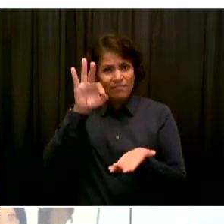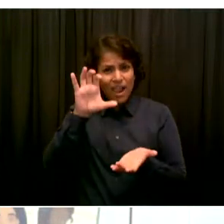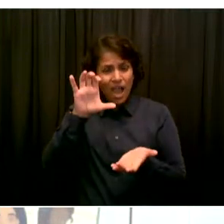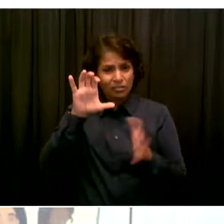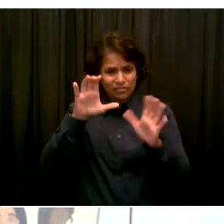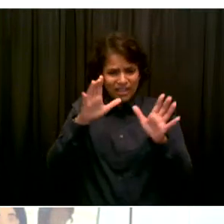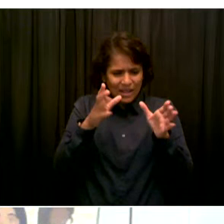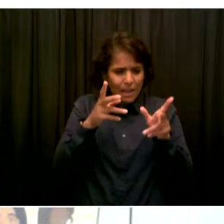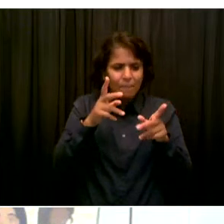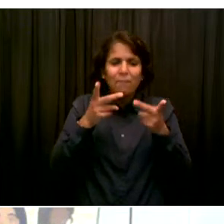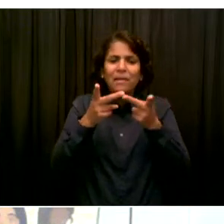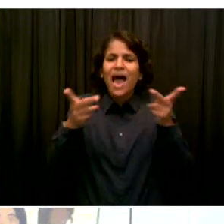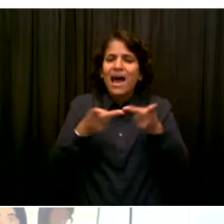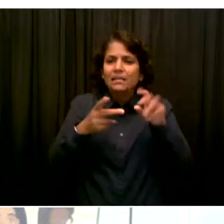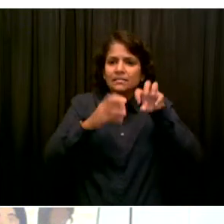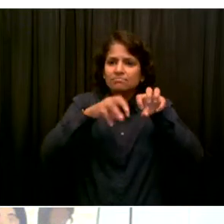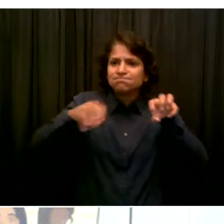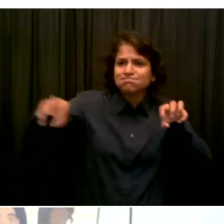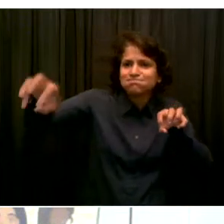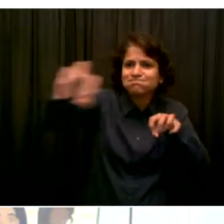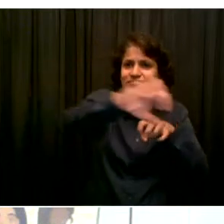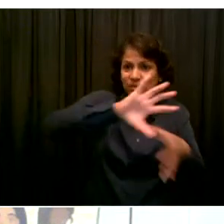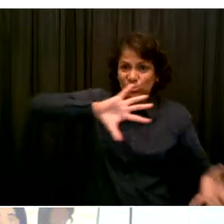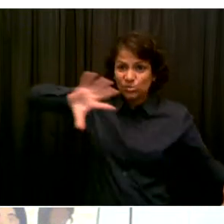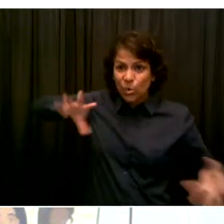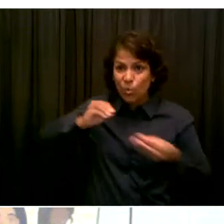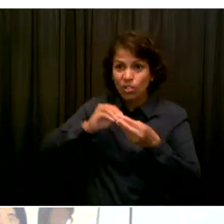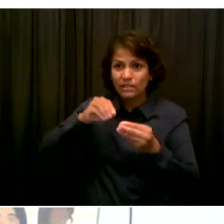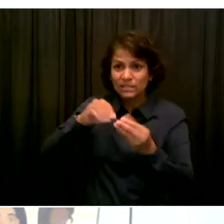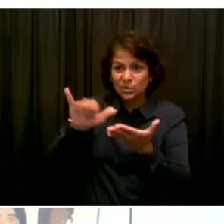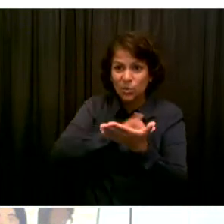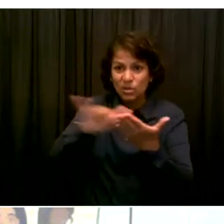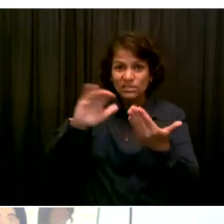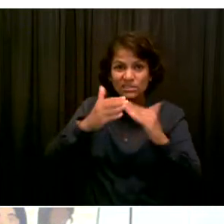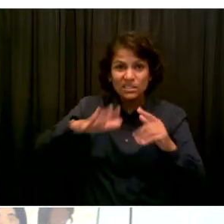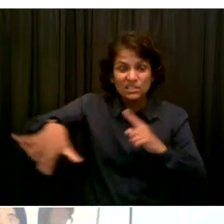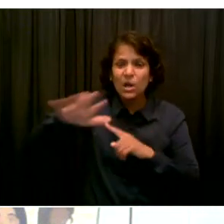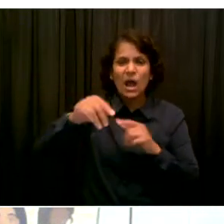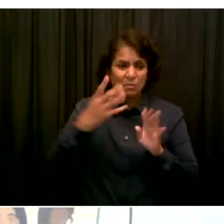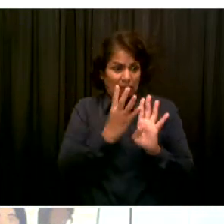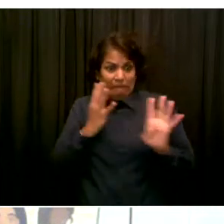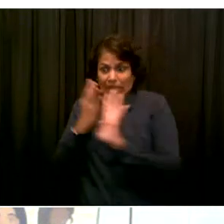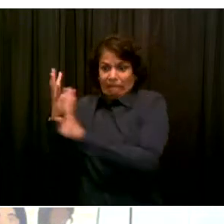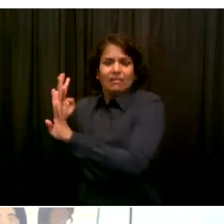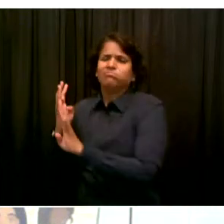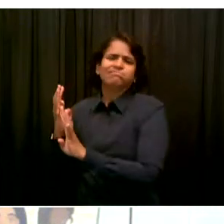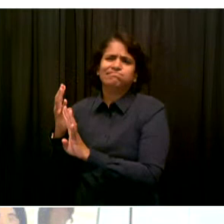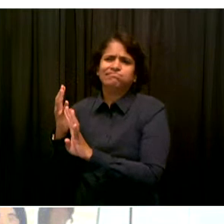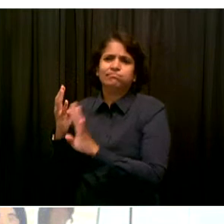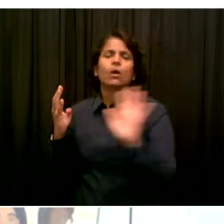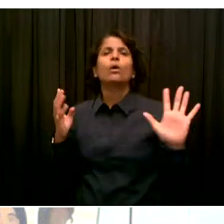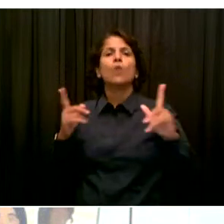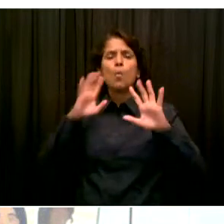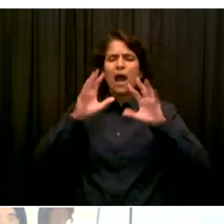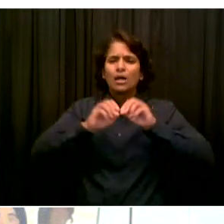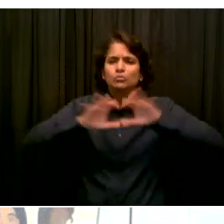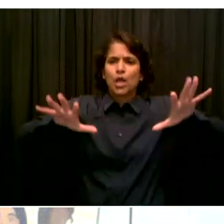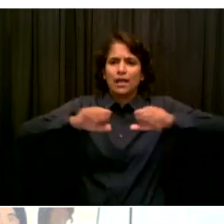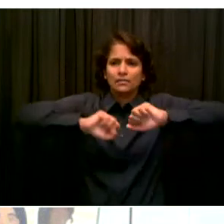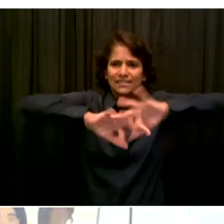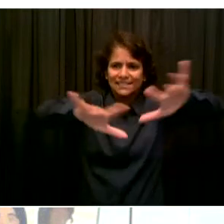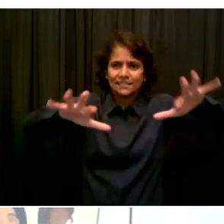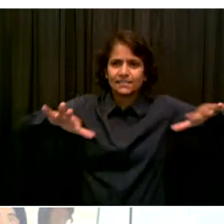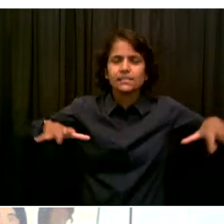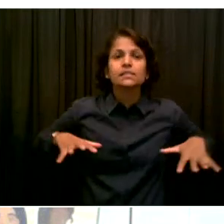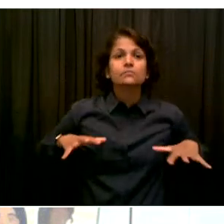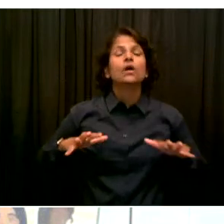sites, when there are lines, we'll use the same techniques that we did earlier in the campaign, offering people a slightly